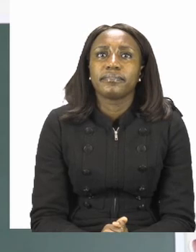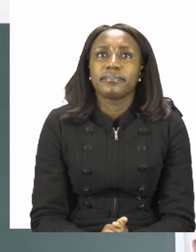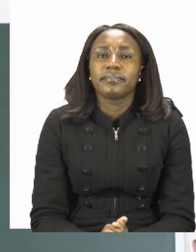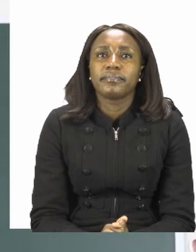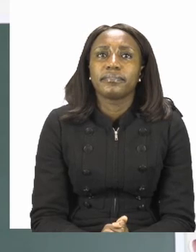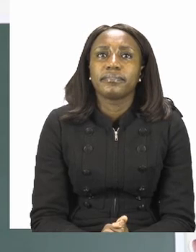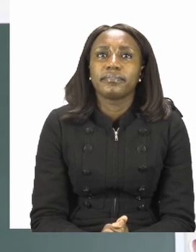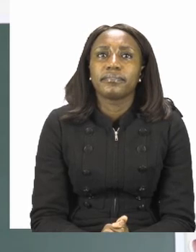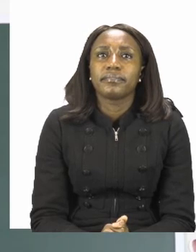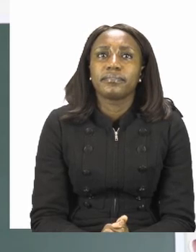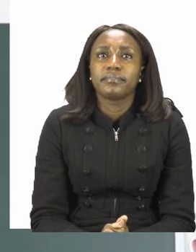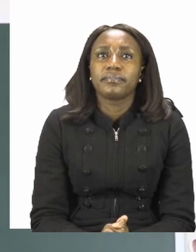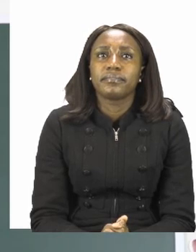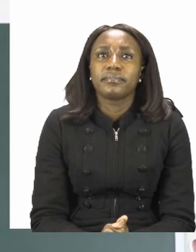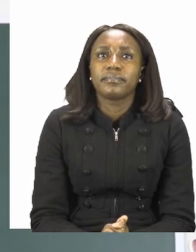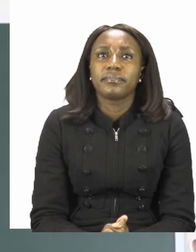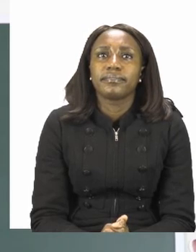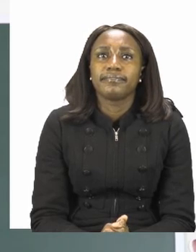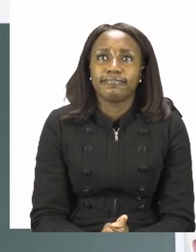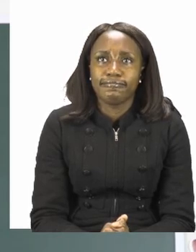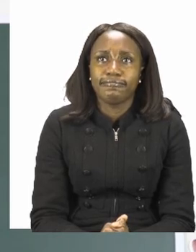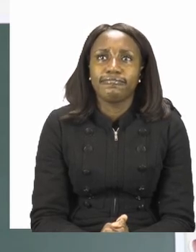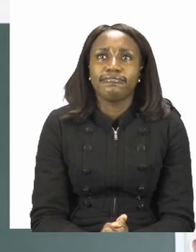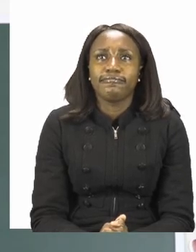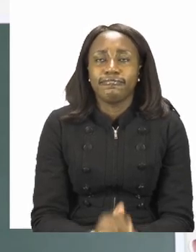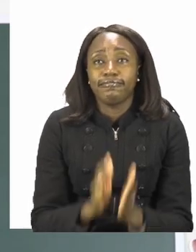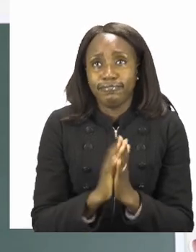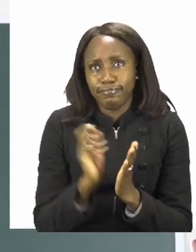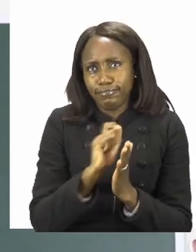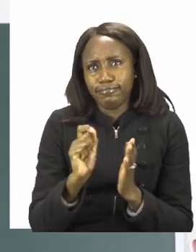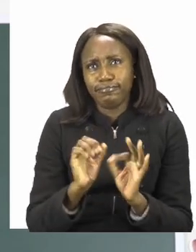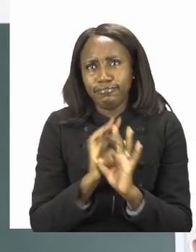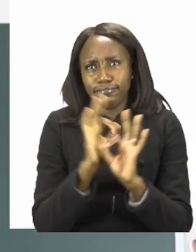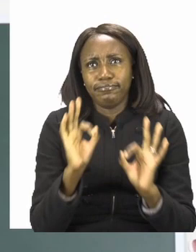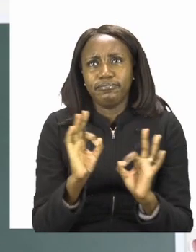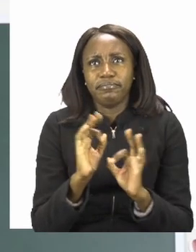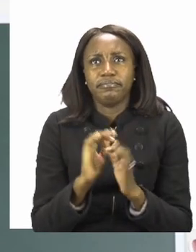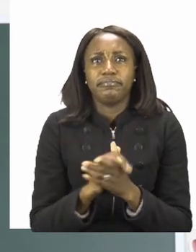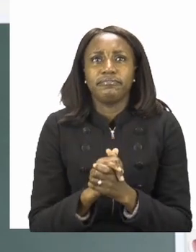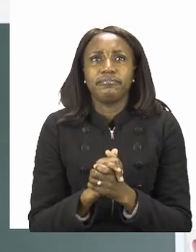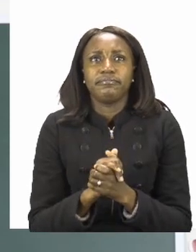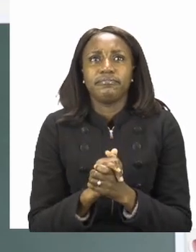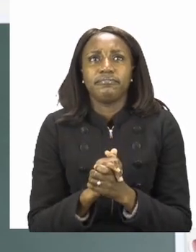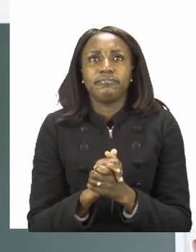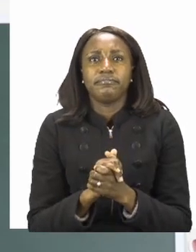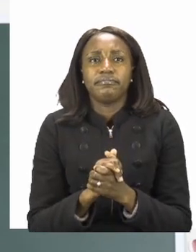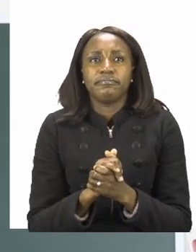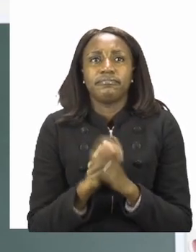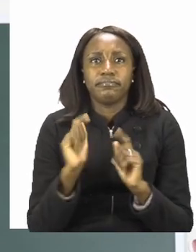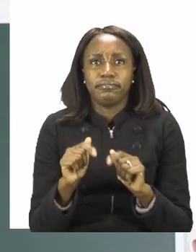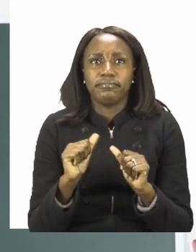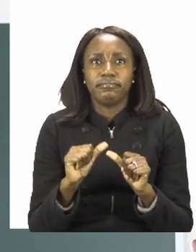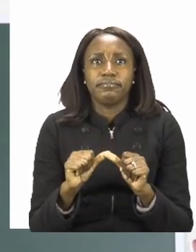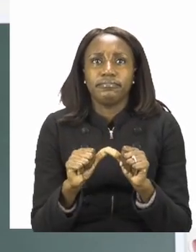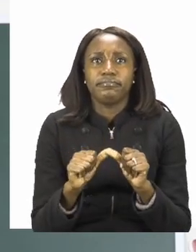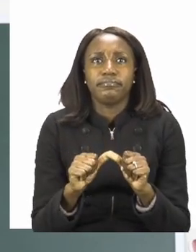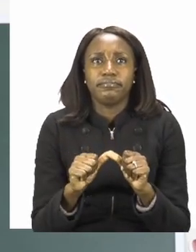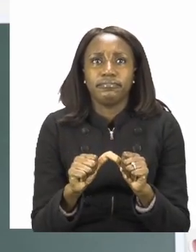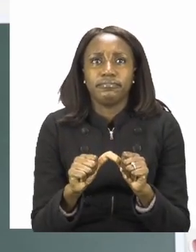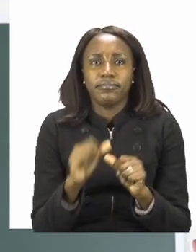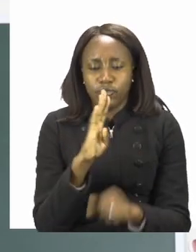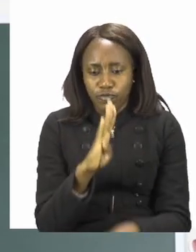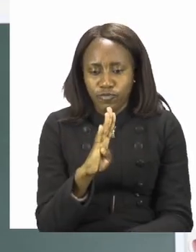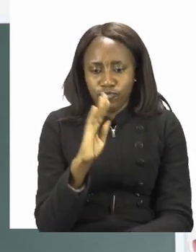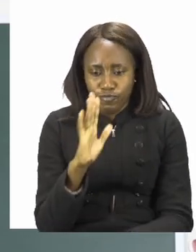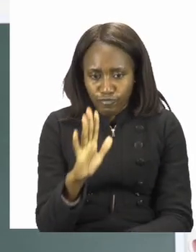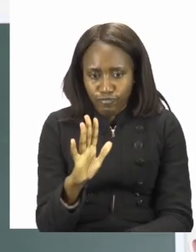down hard so that it comes out neatly. Now, let's try and continue.